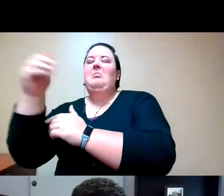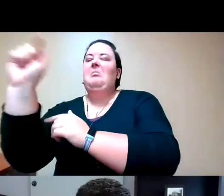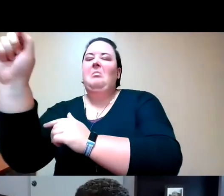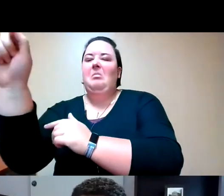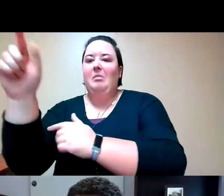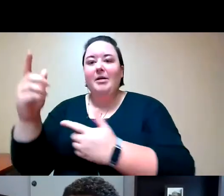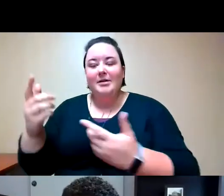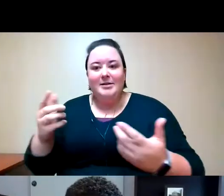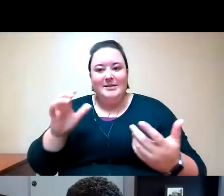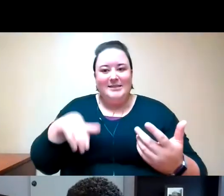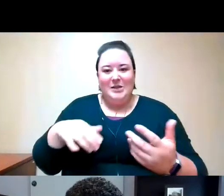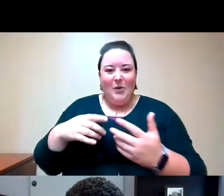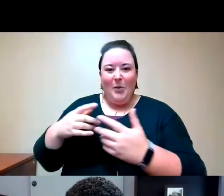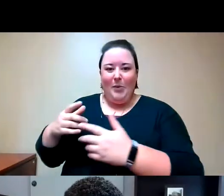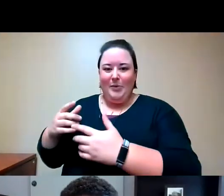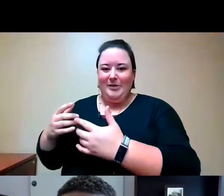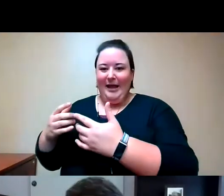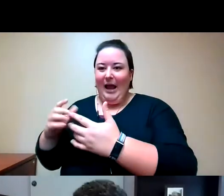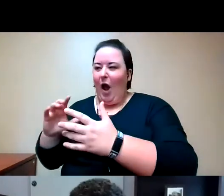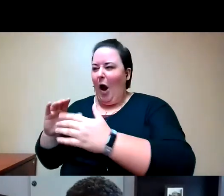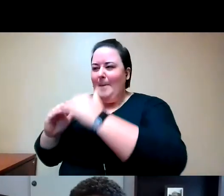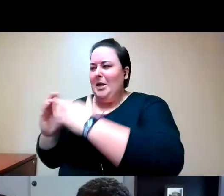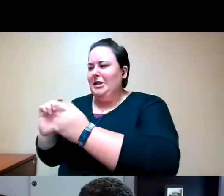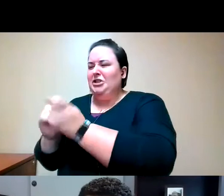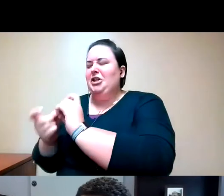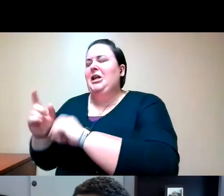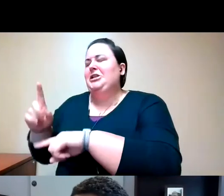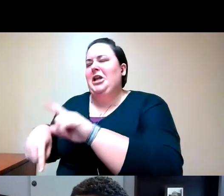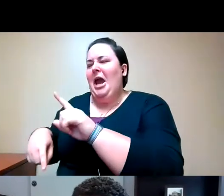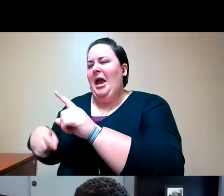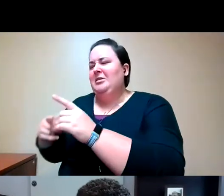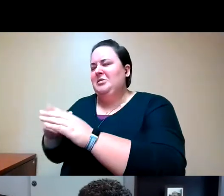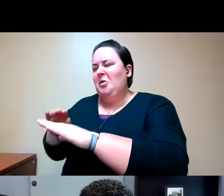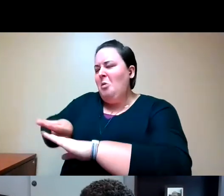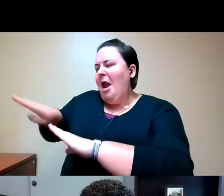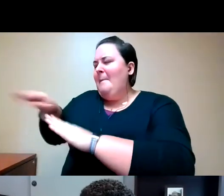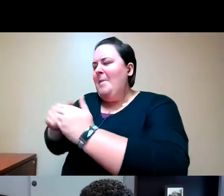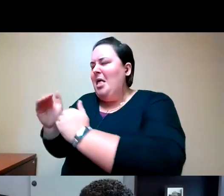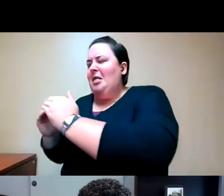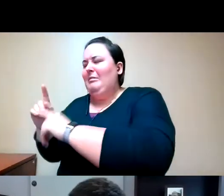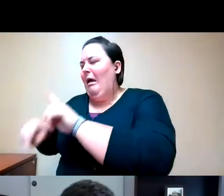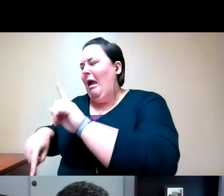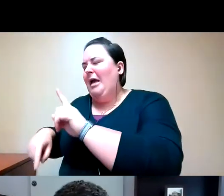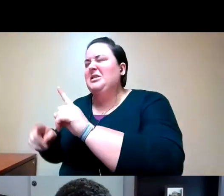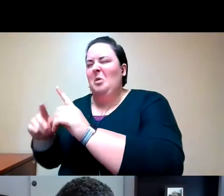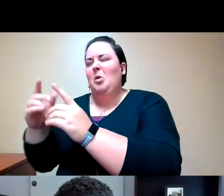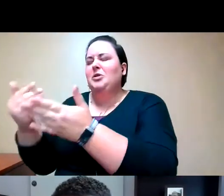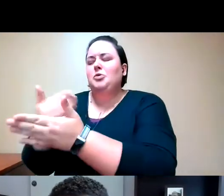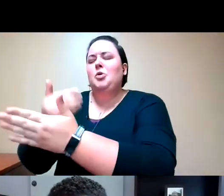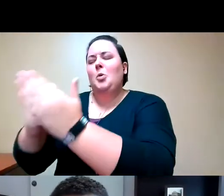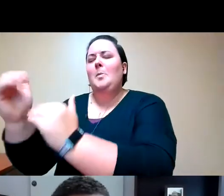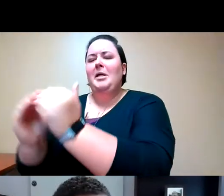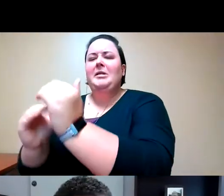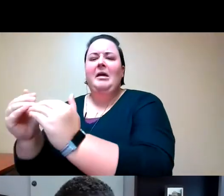them. We can't build ramps to our existing buildings. We're just going to go build an entirely new field. Now, while that may work in